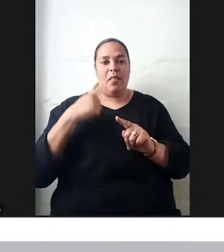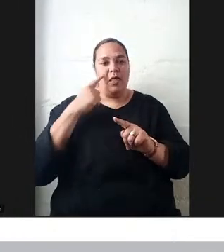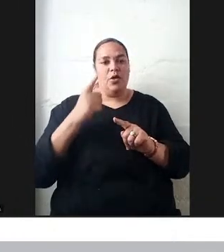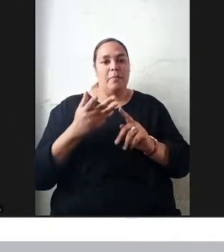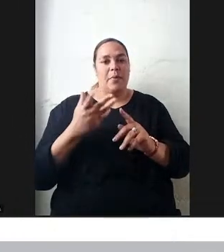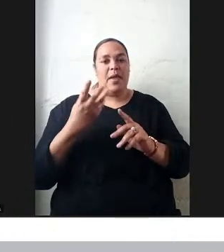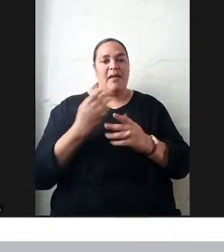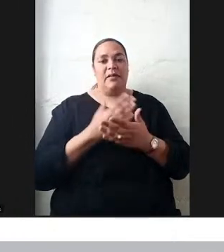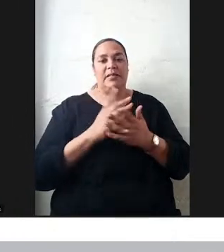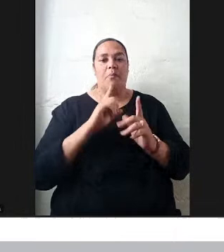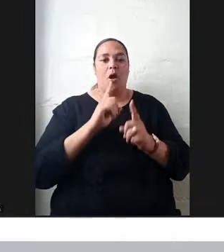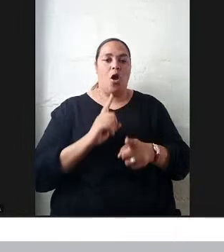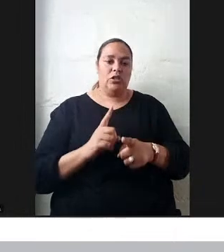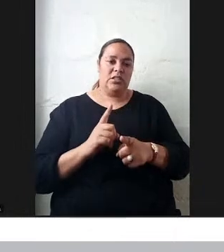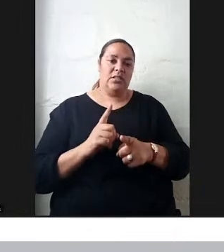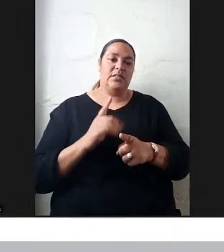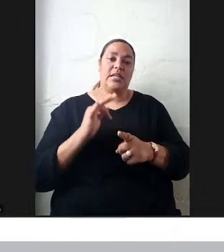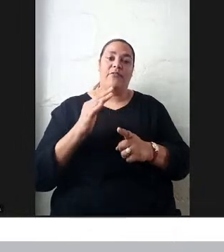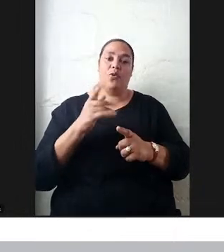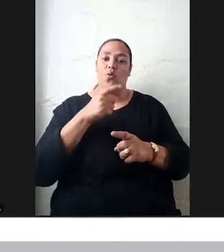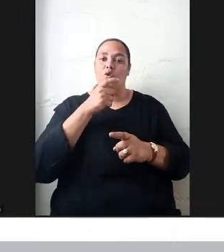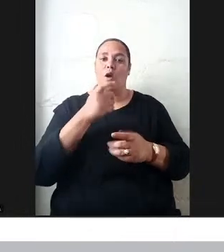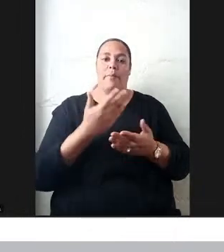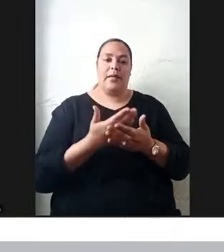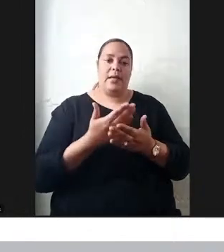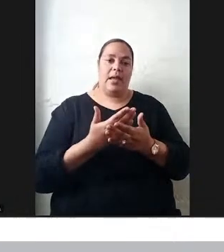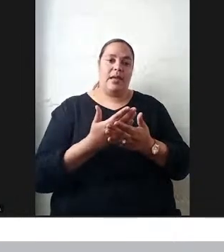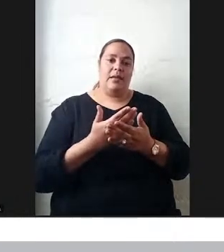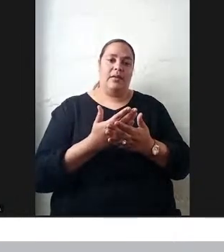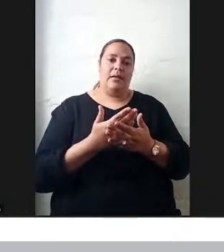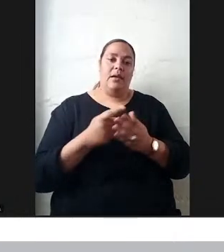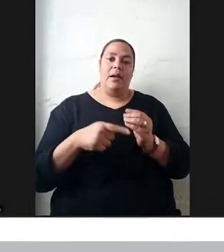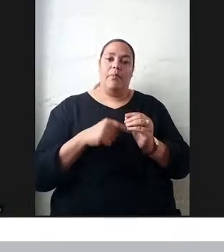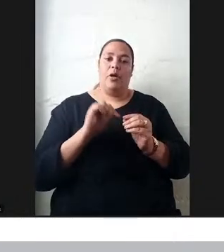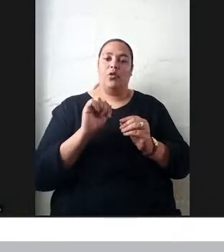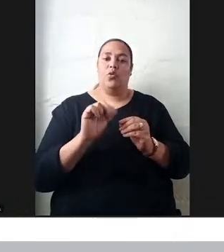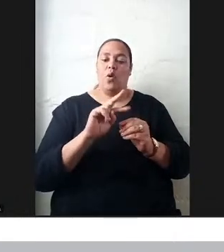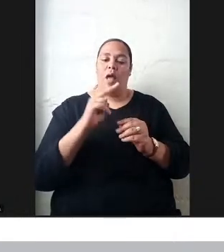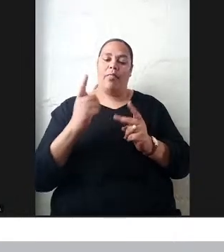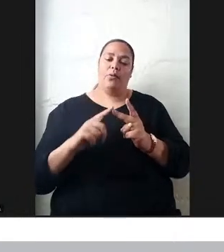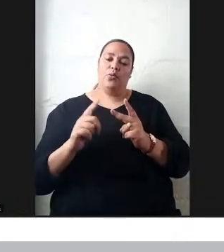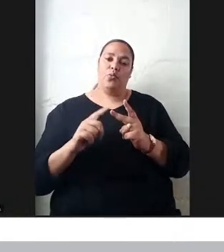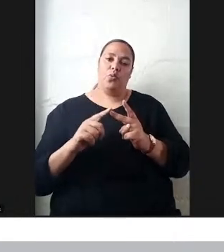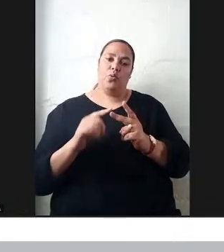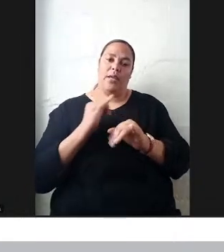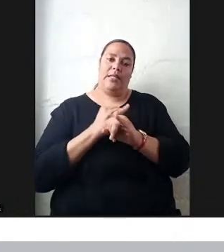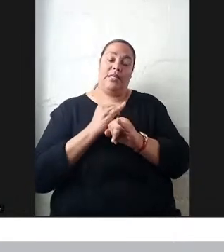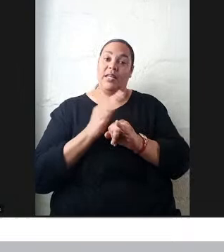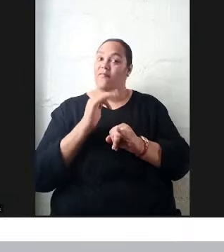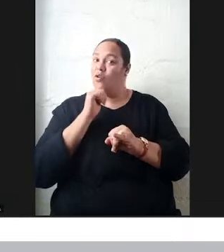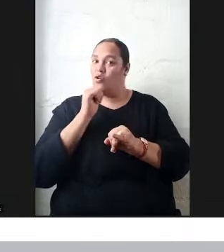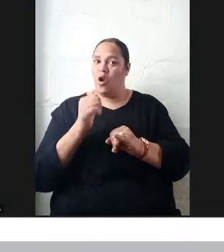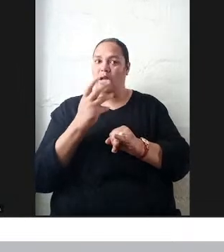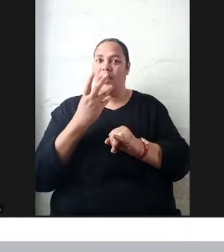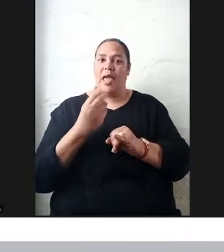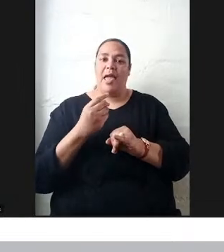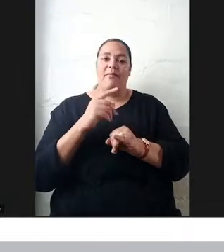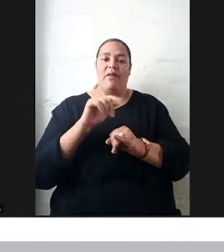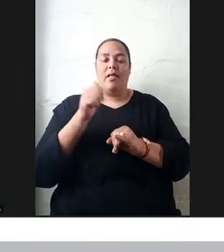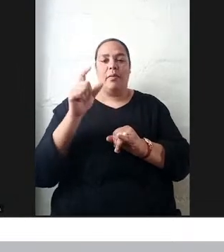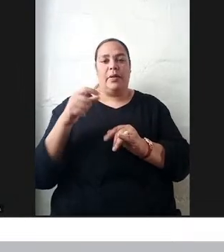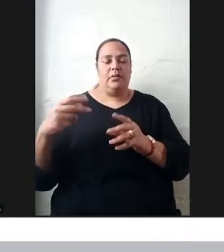answers, or if you could comment on the other two entities, and if not, perhaps Herman could come in there on Sultana